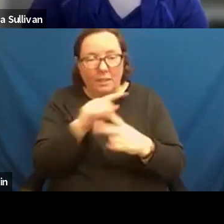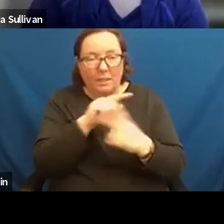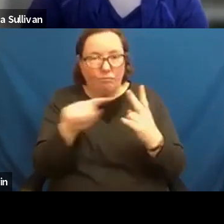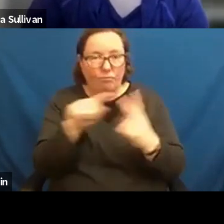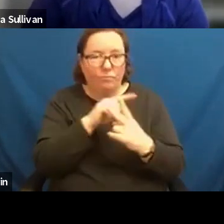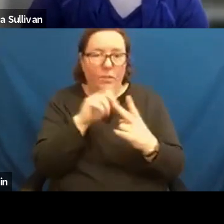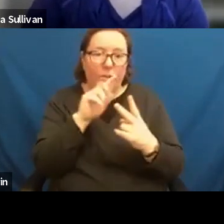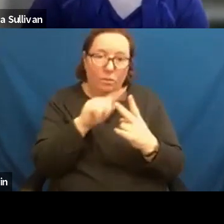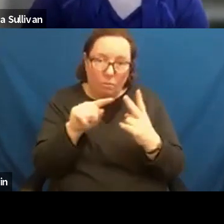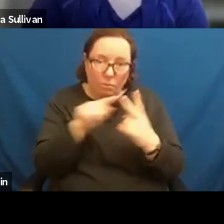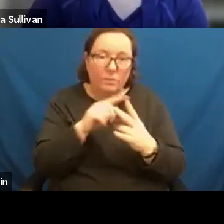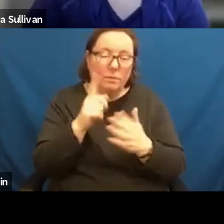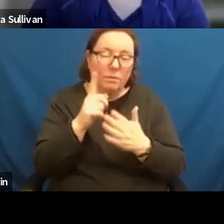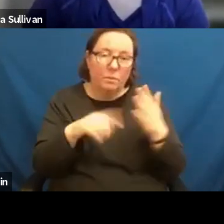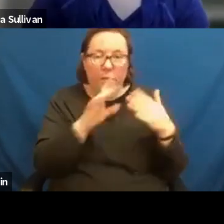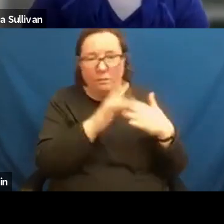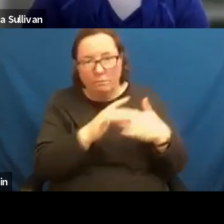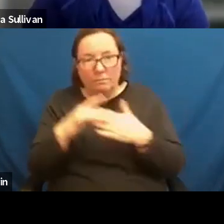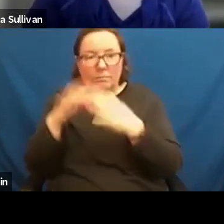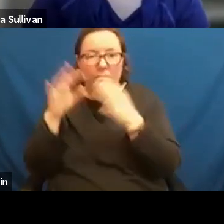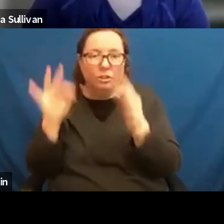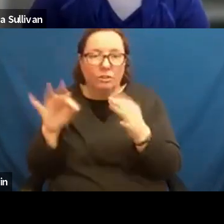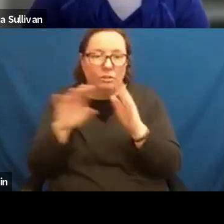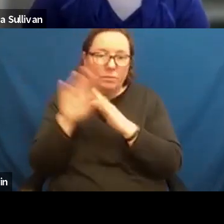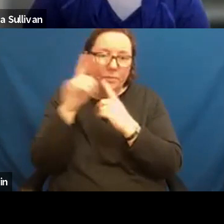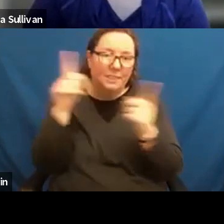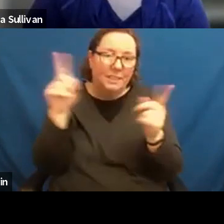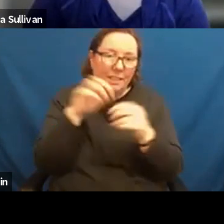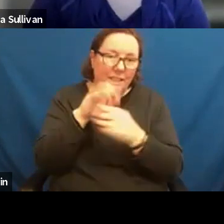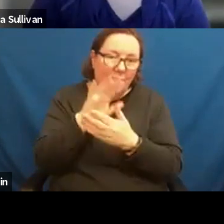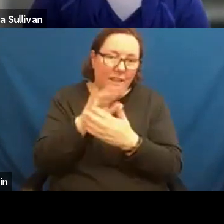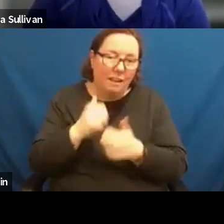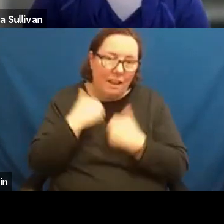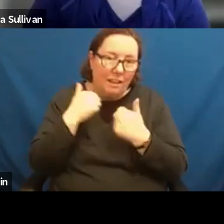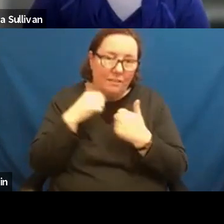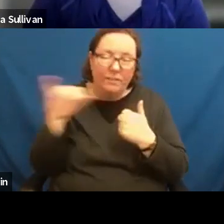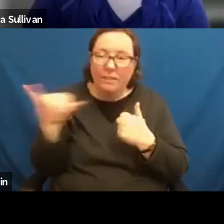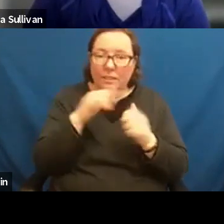very attributes determine success in life. The same rules that apply